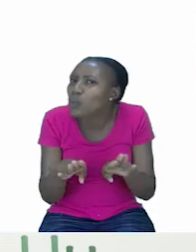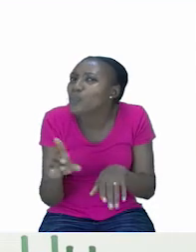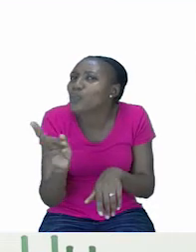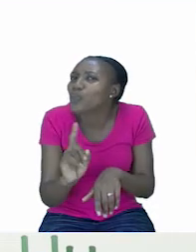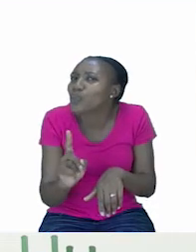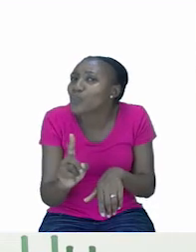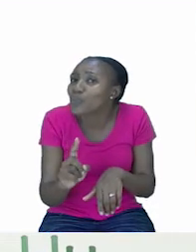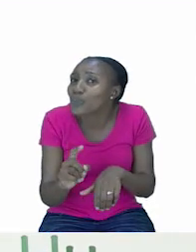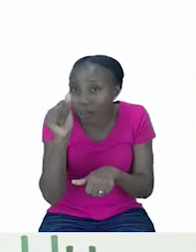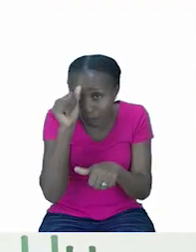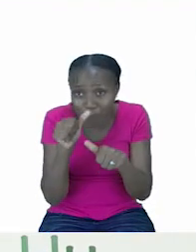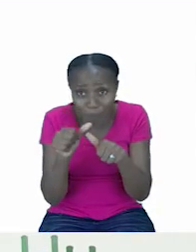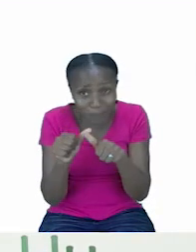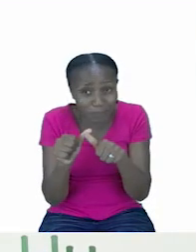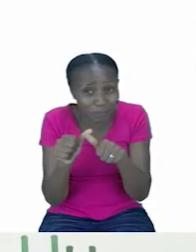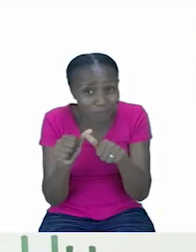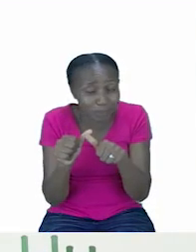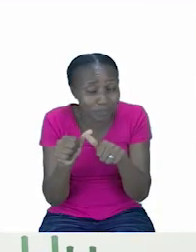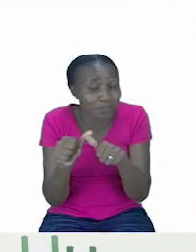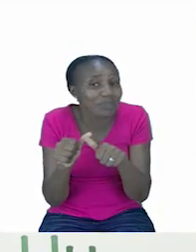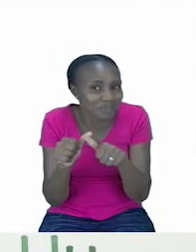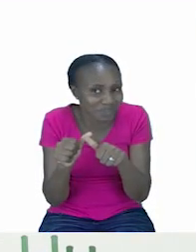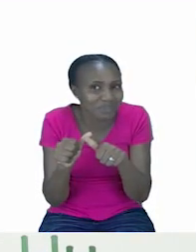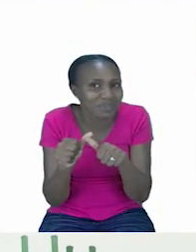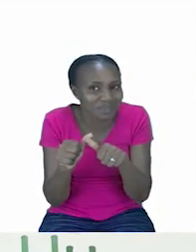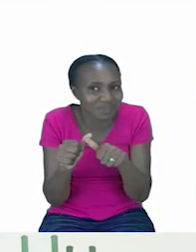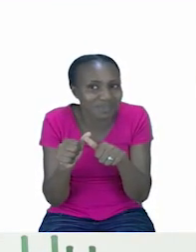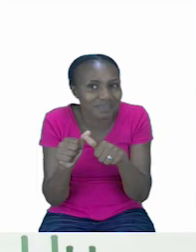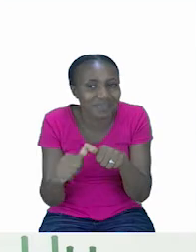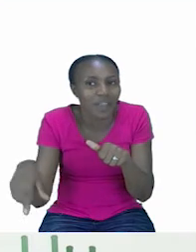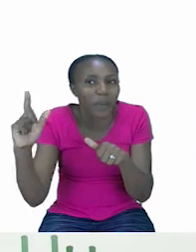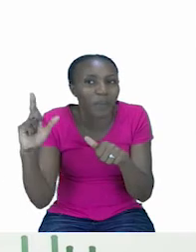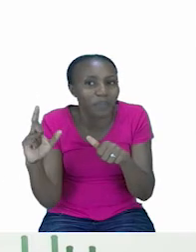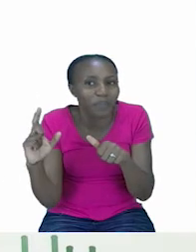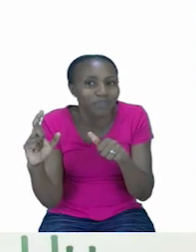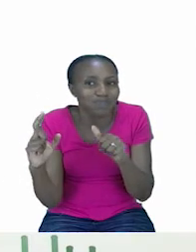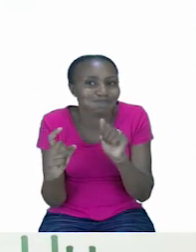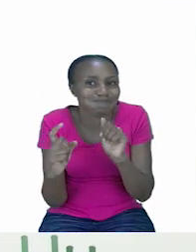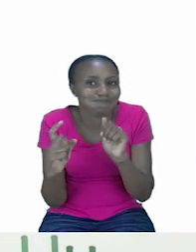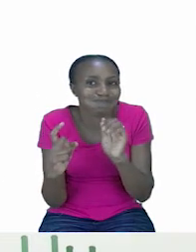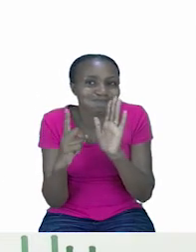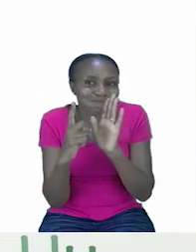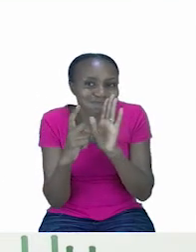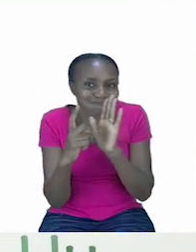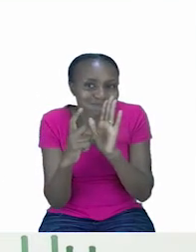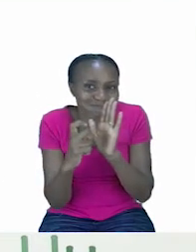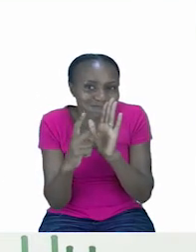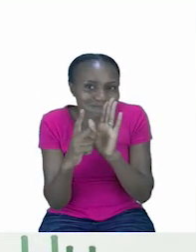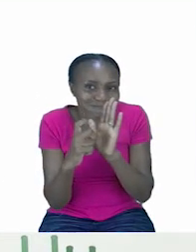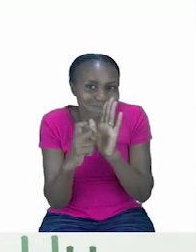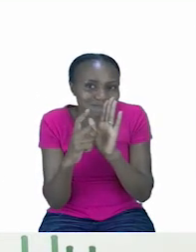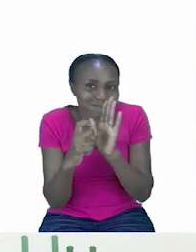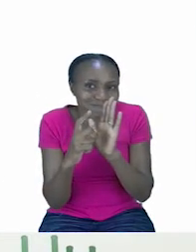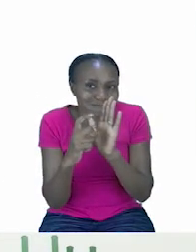to sanitize. Let us take our sanitizer and sing our special song.